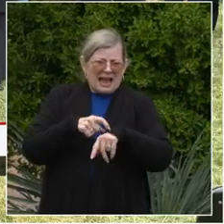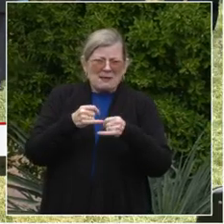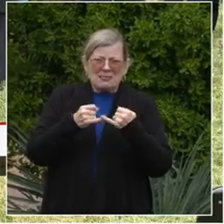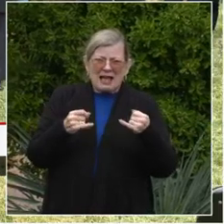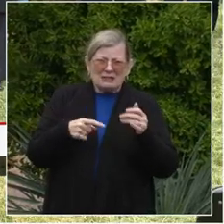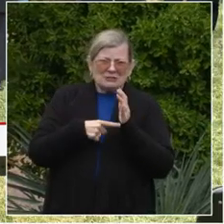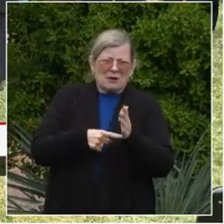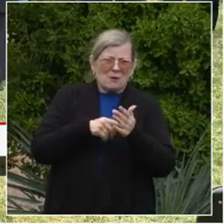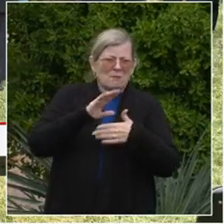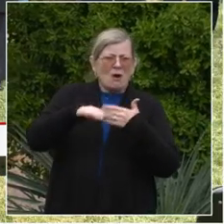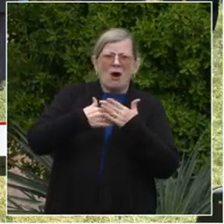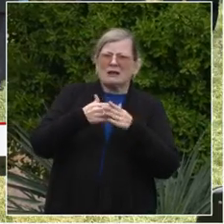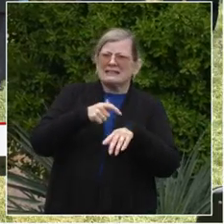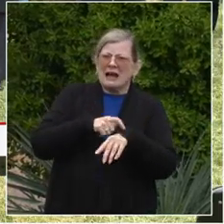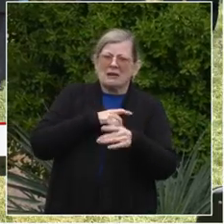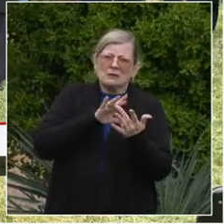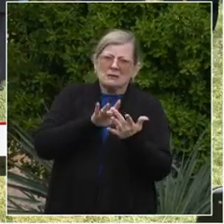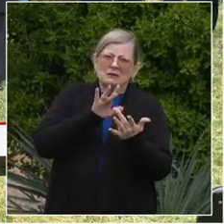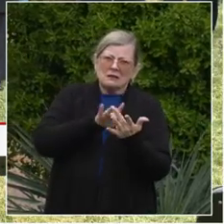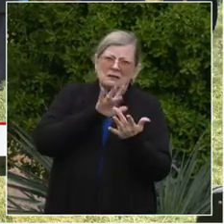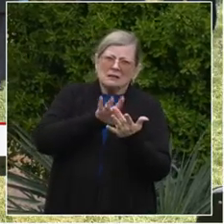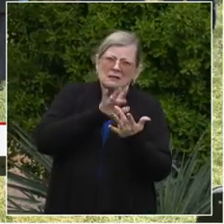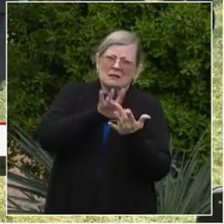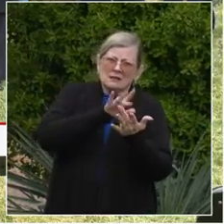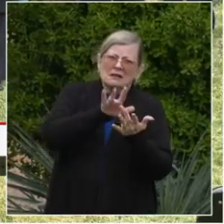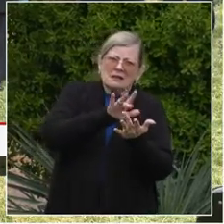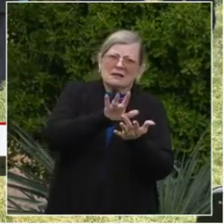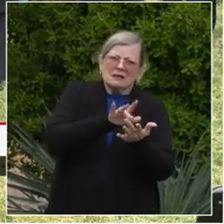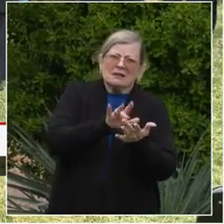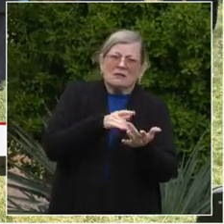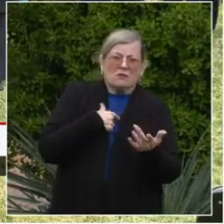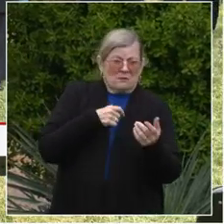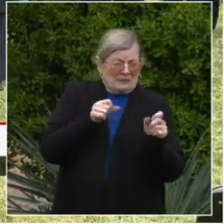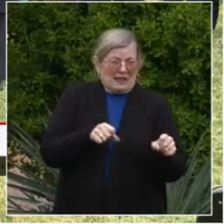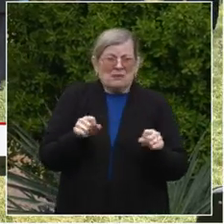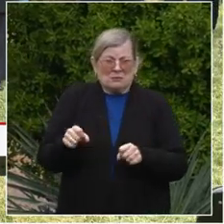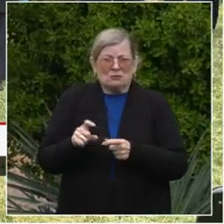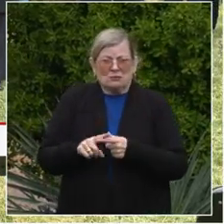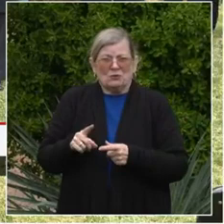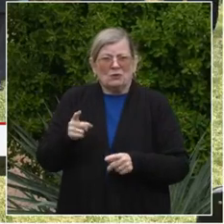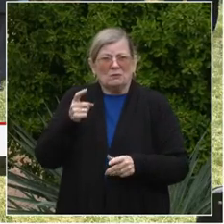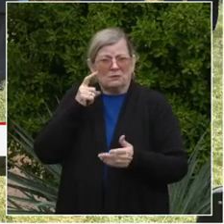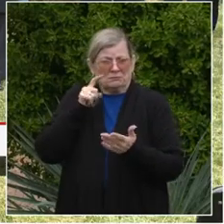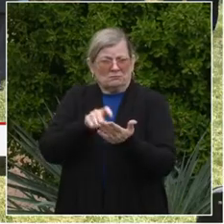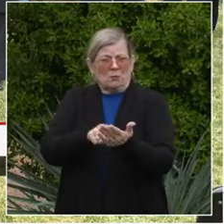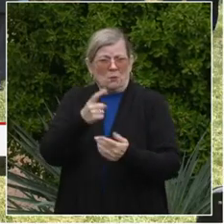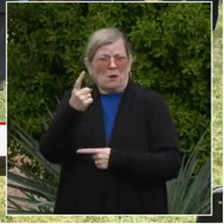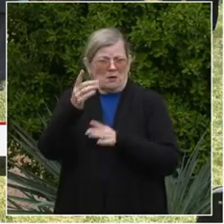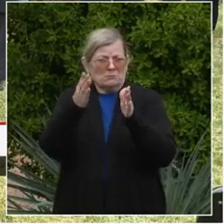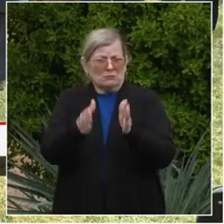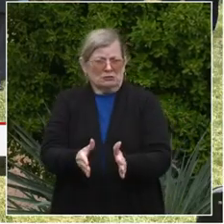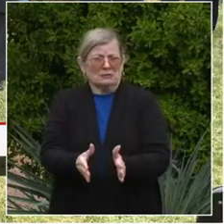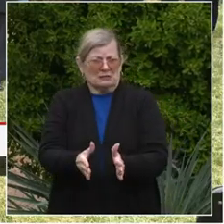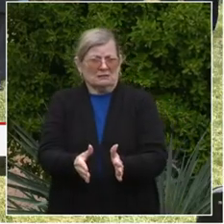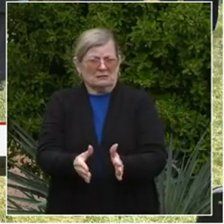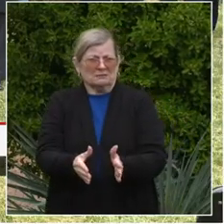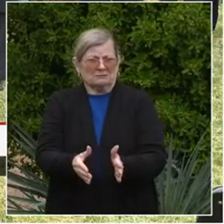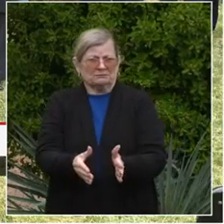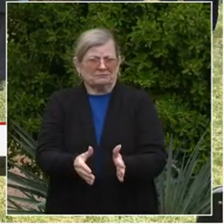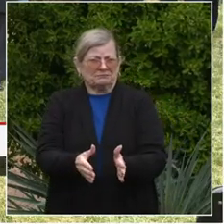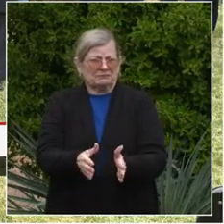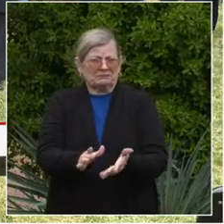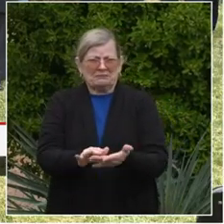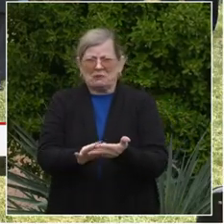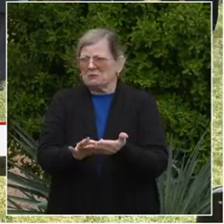contacted. We have been able to speak to one person, Merica. Yeah, I'm meeting with someone